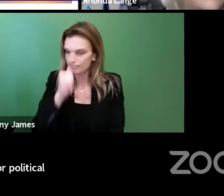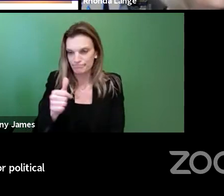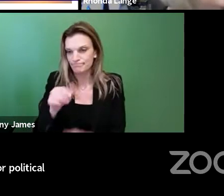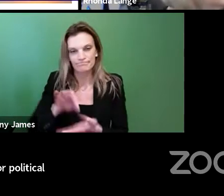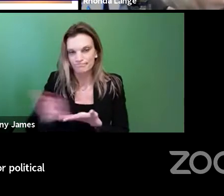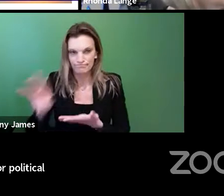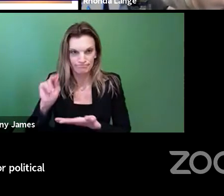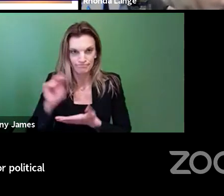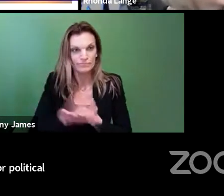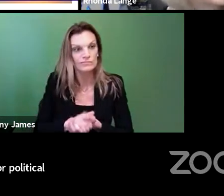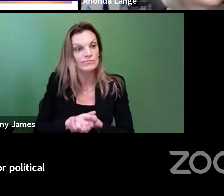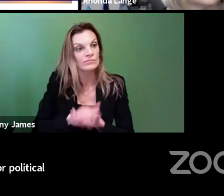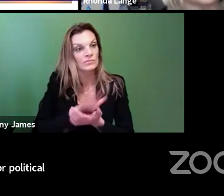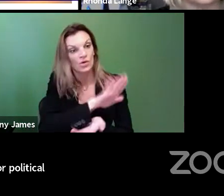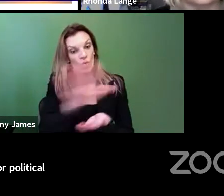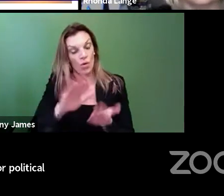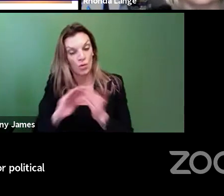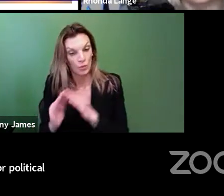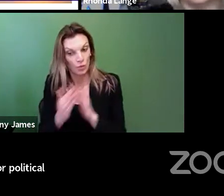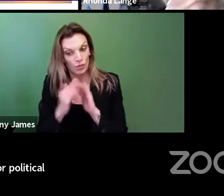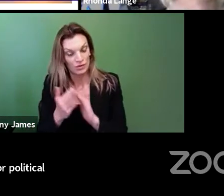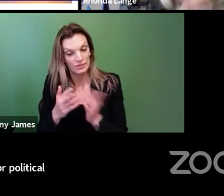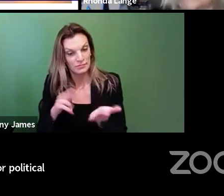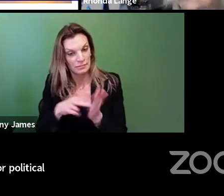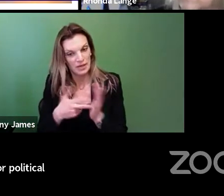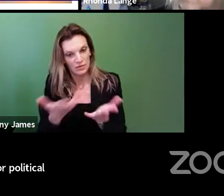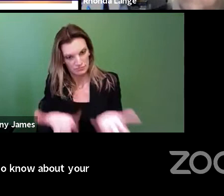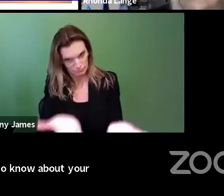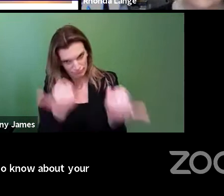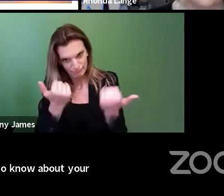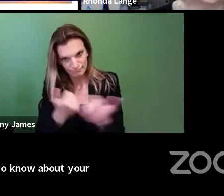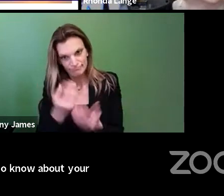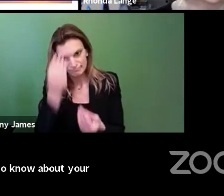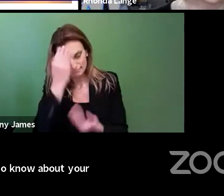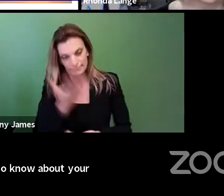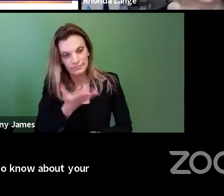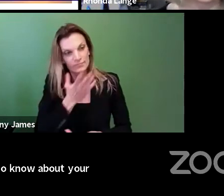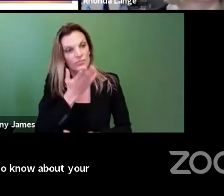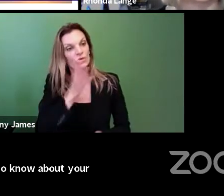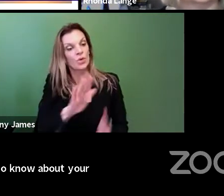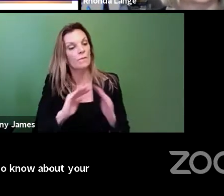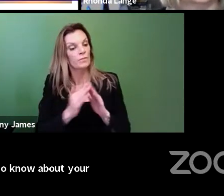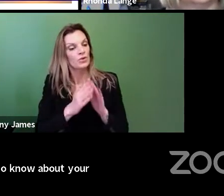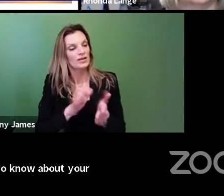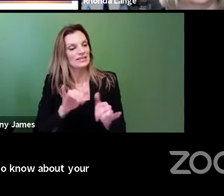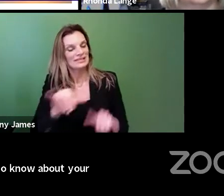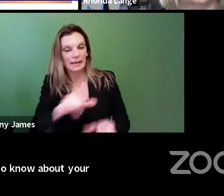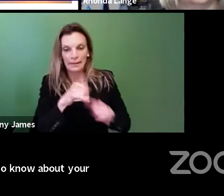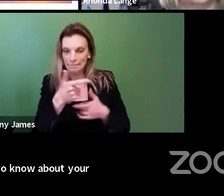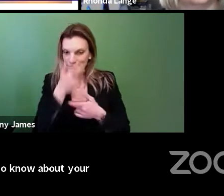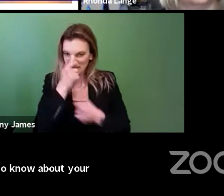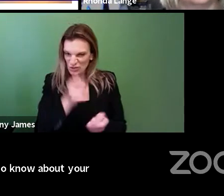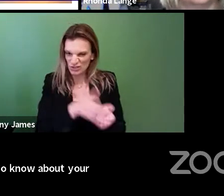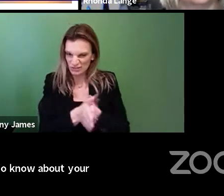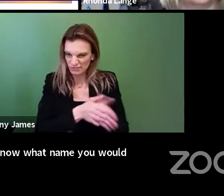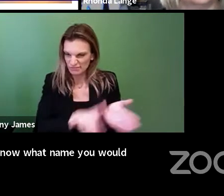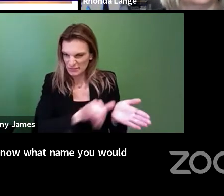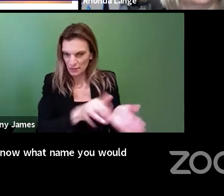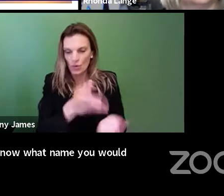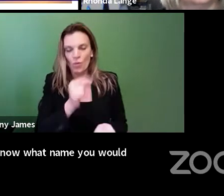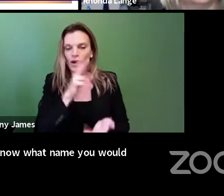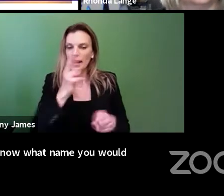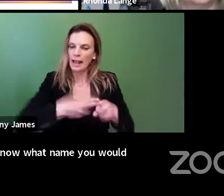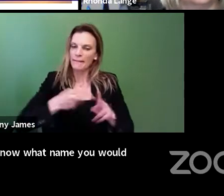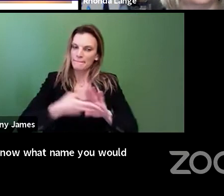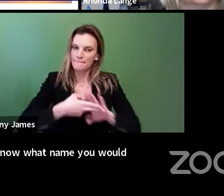we want to know about your community of interest? We want to know what name you would give your community. What is the common bond